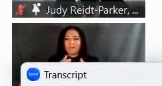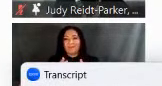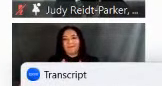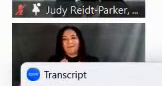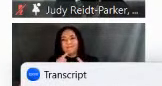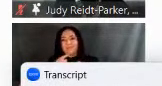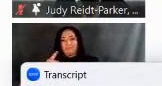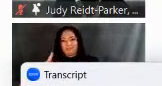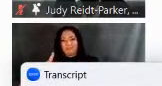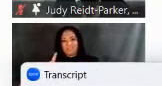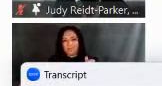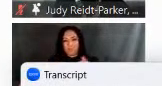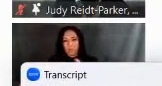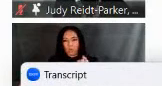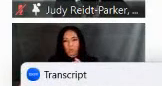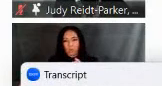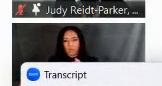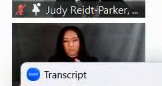intentional practice.